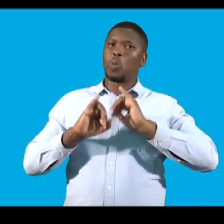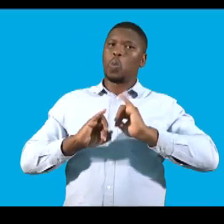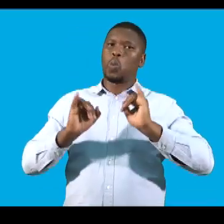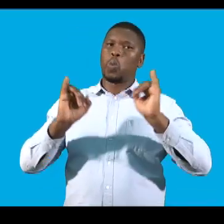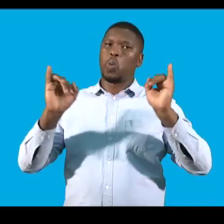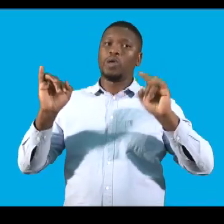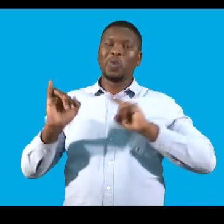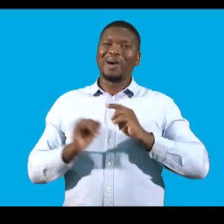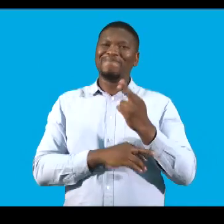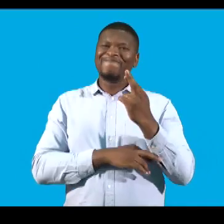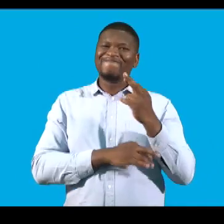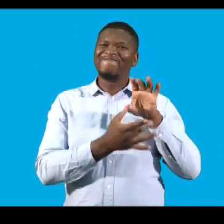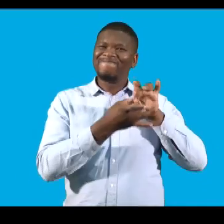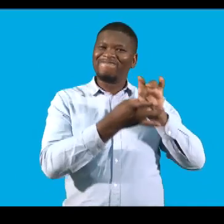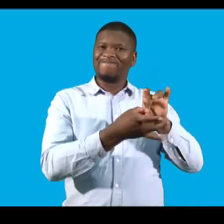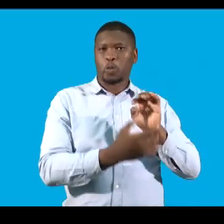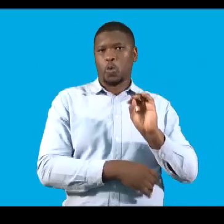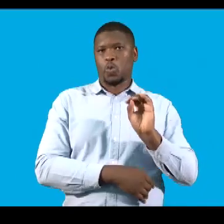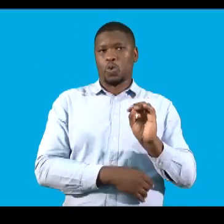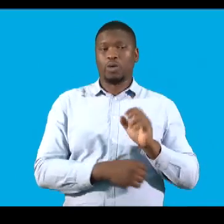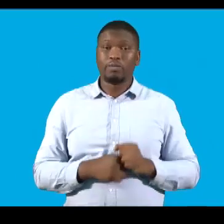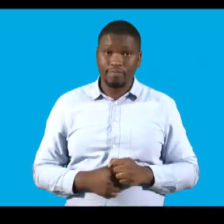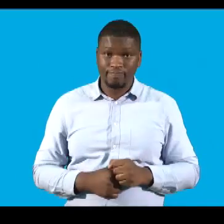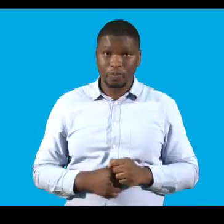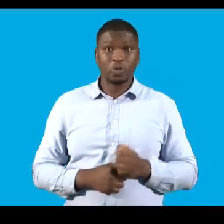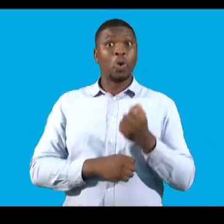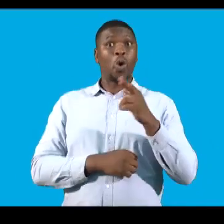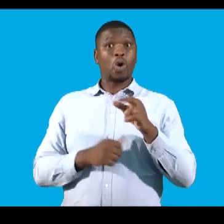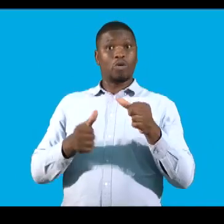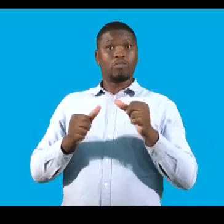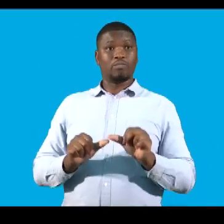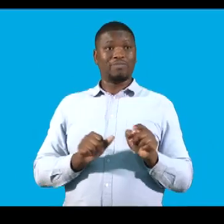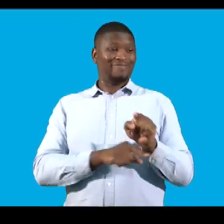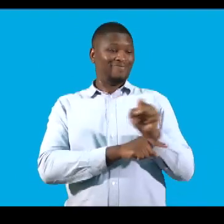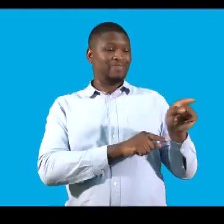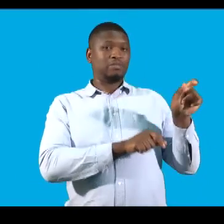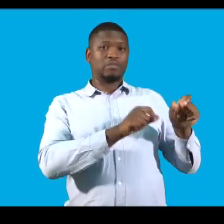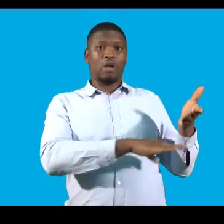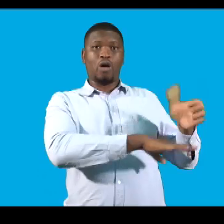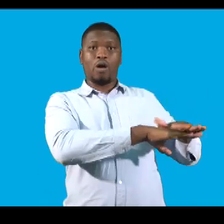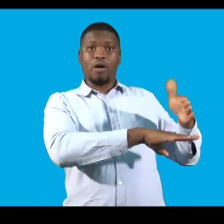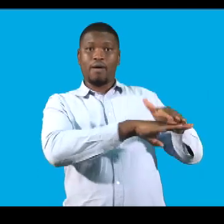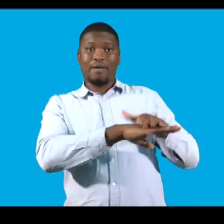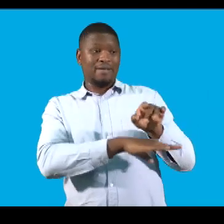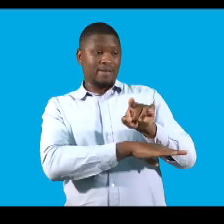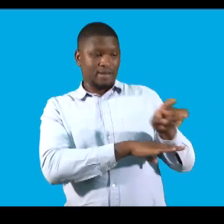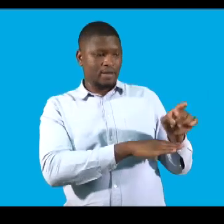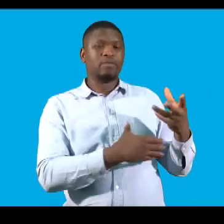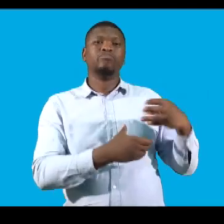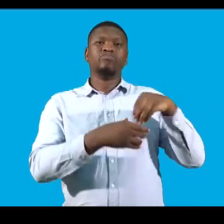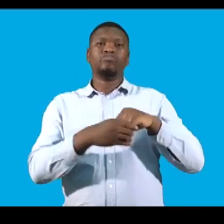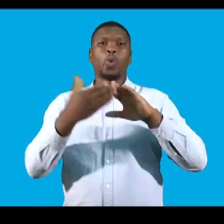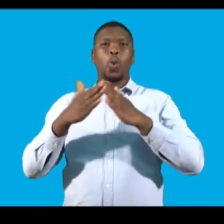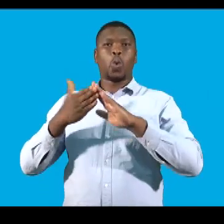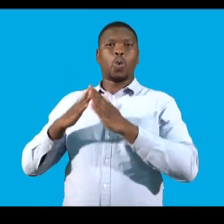personal and real. Or the deceased were part of a community and each one may have